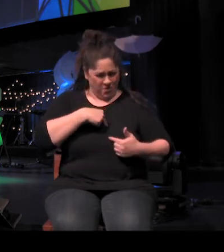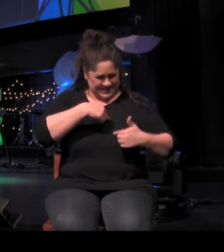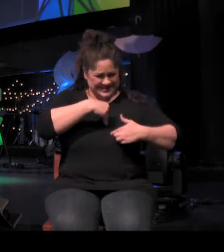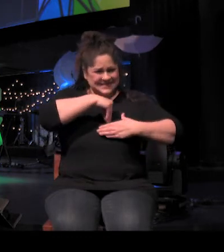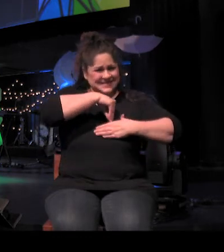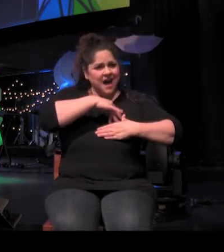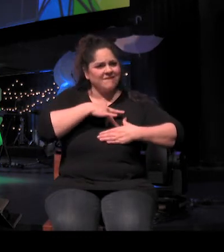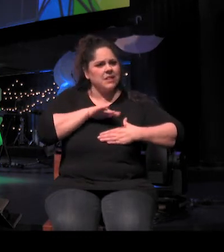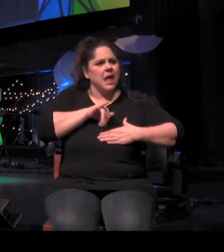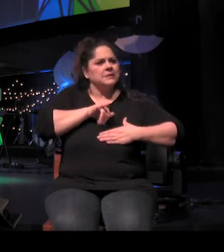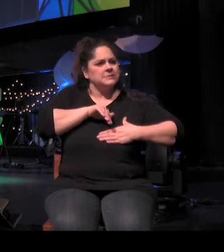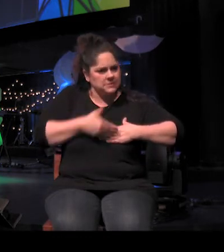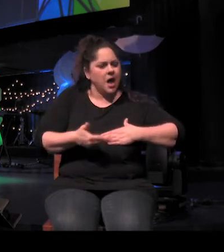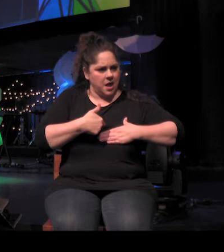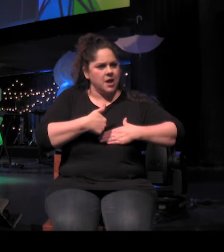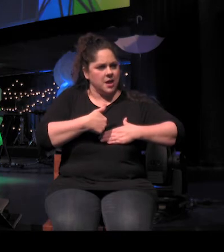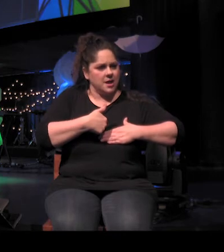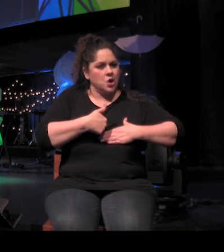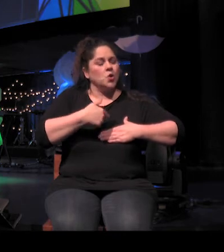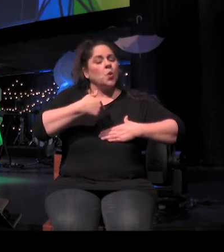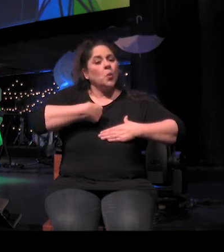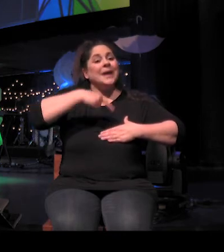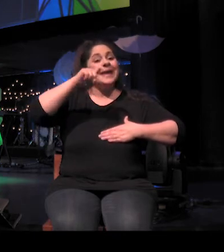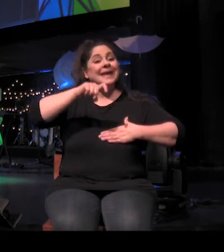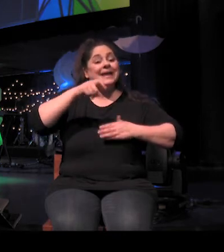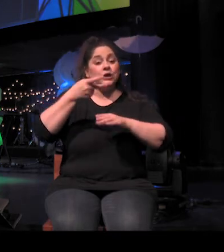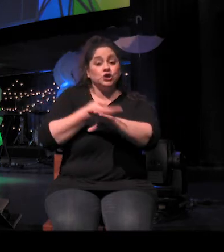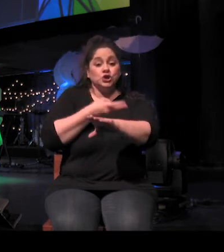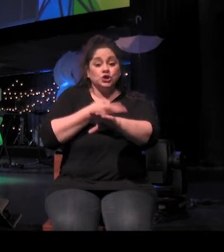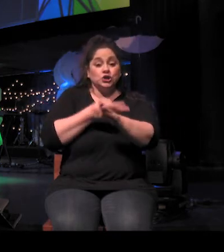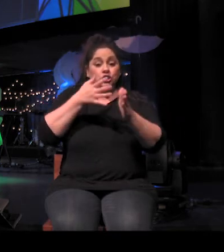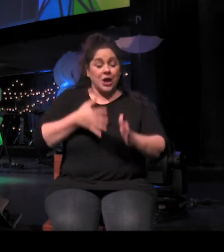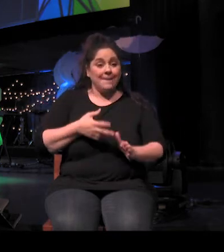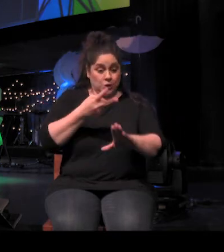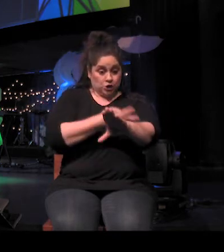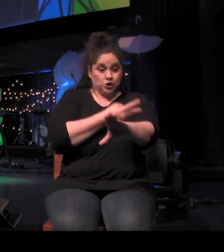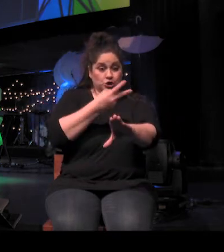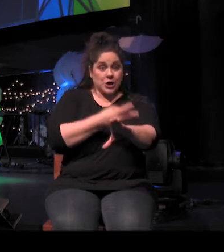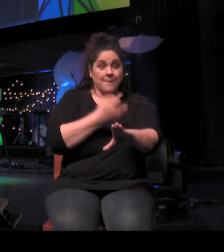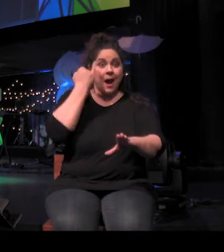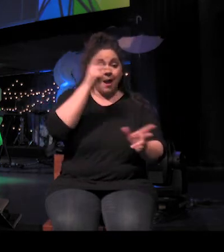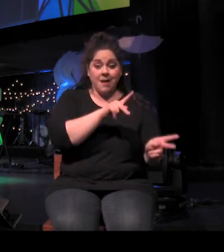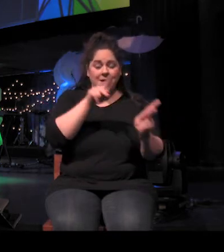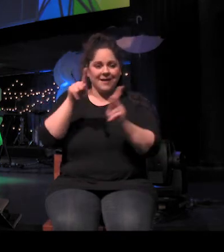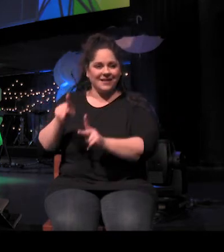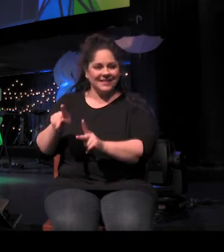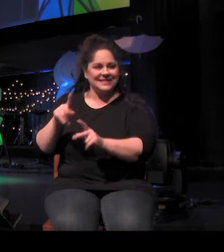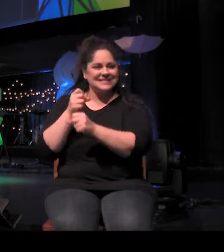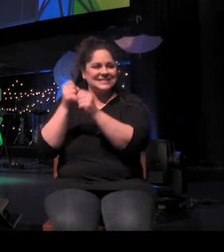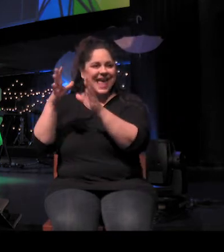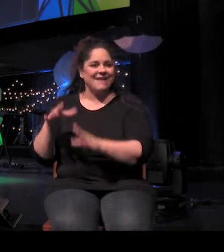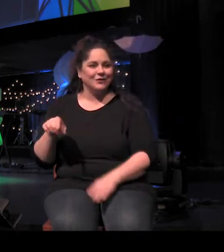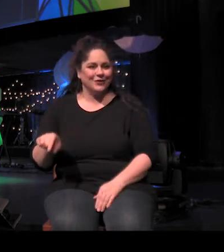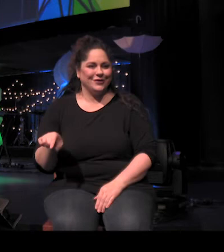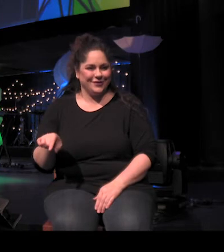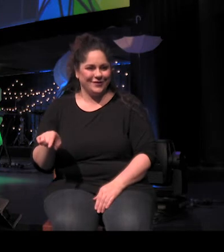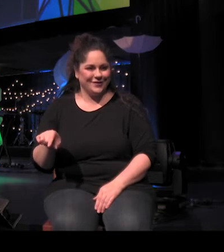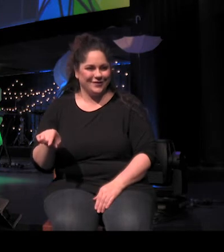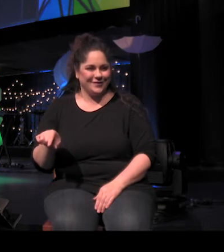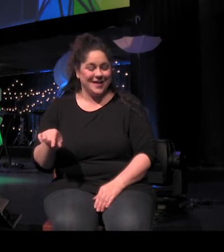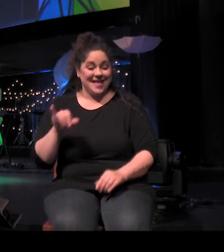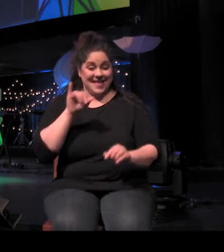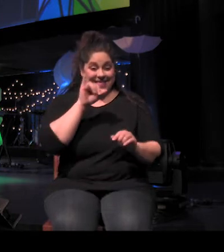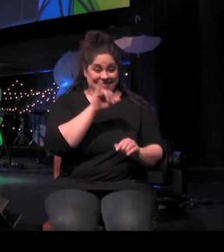we need a shepherd. We need a savior who will rescue, protect, lead, and feed. And that rescue,